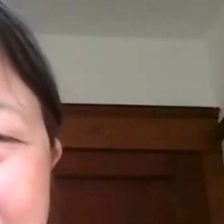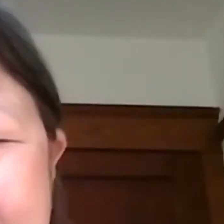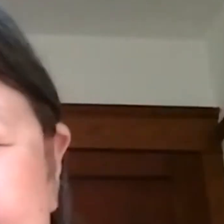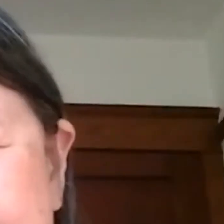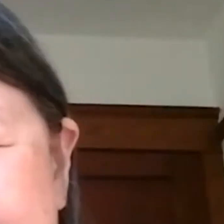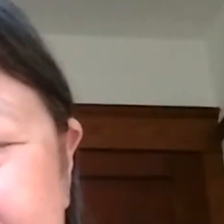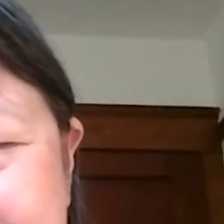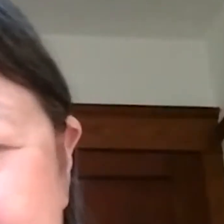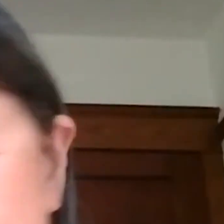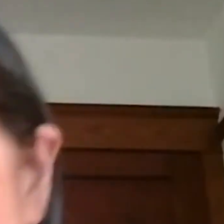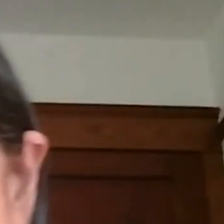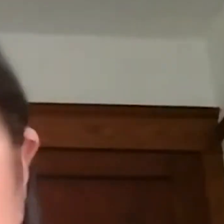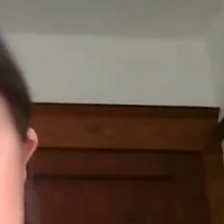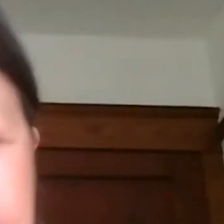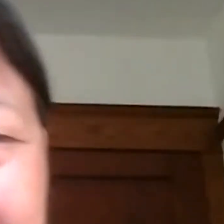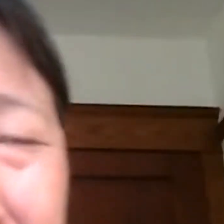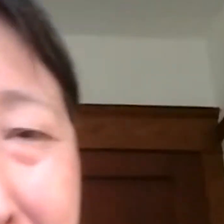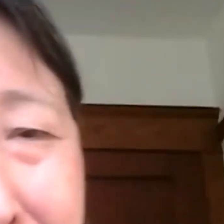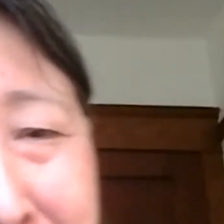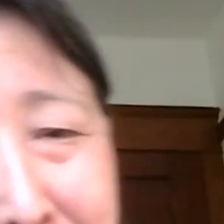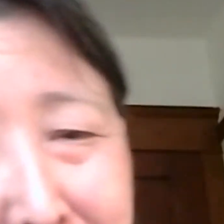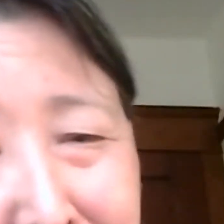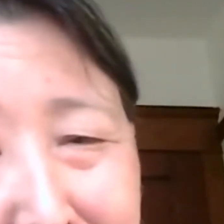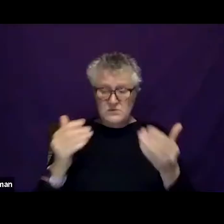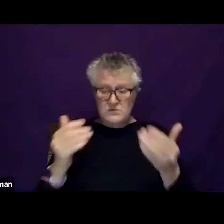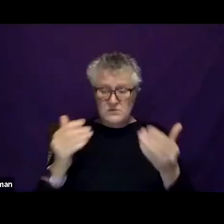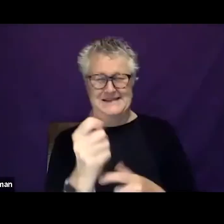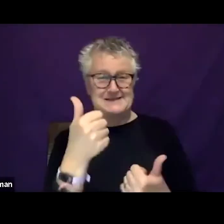we'll see you back there here in about 13 minutes. Okay.